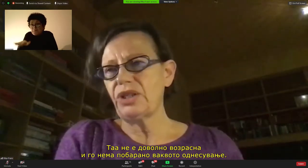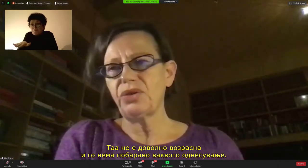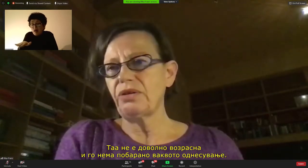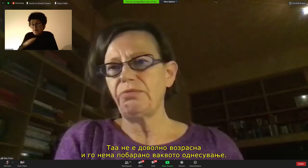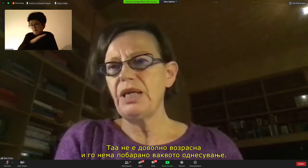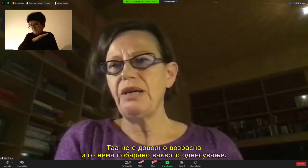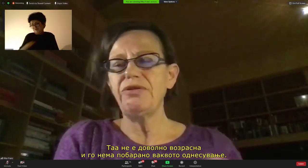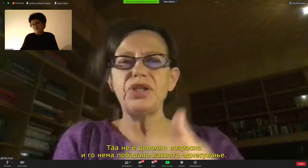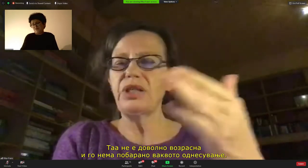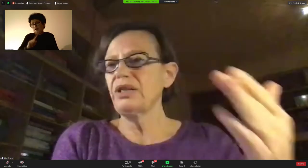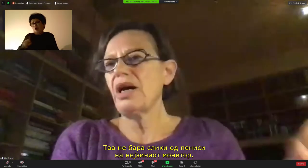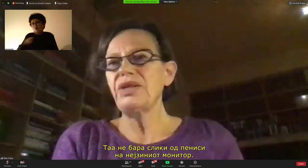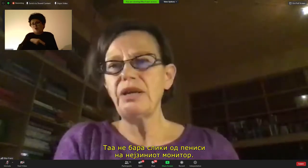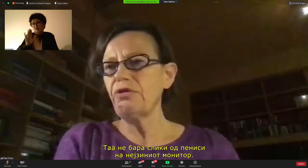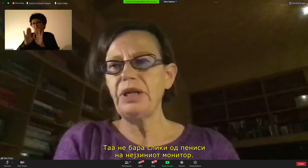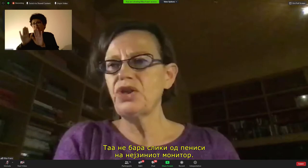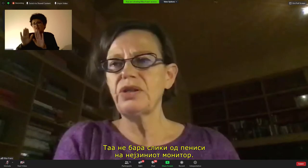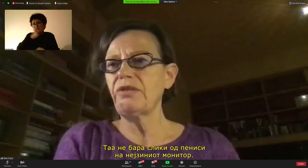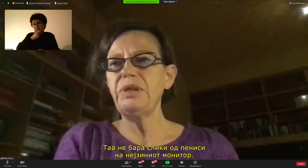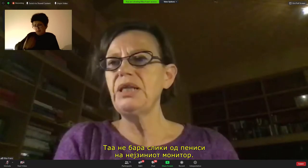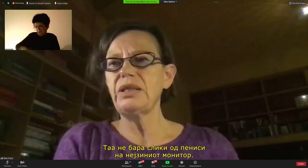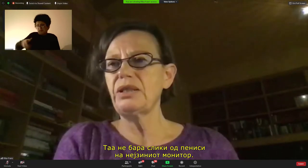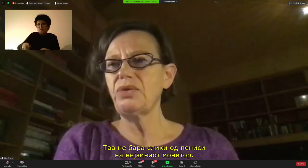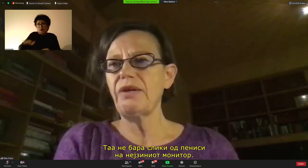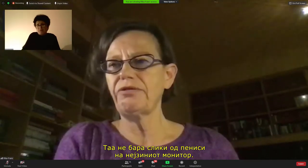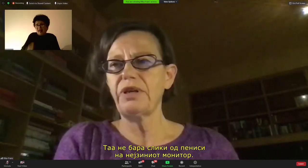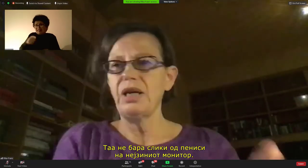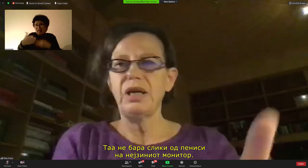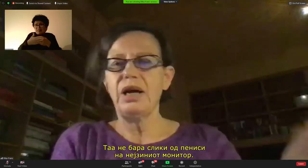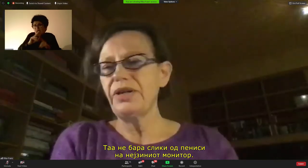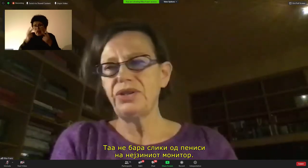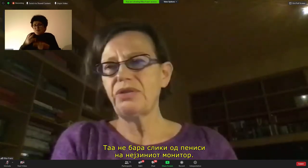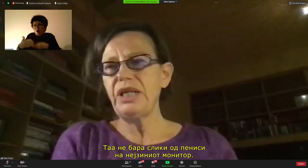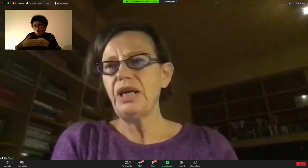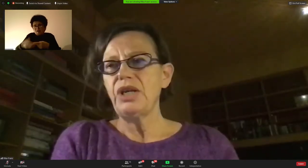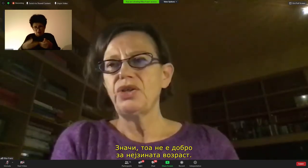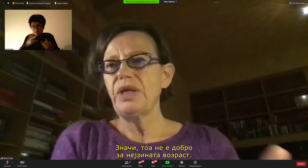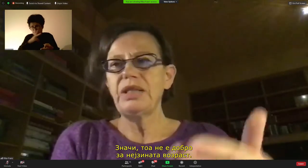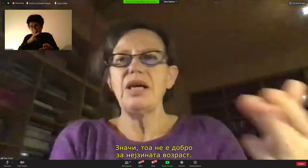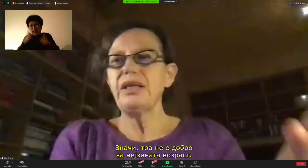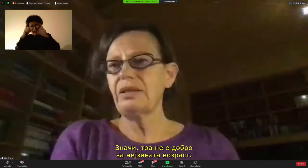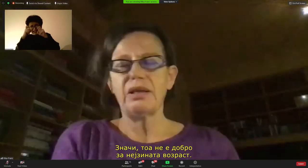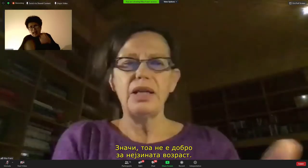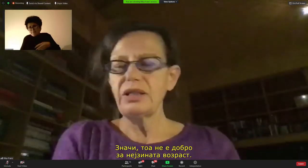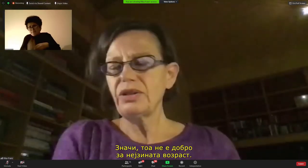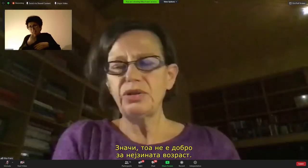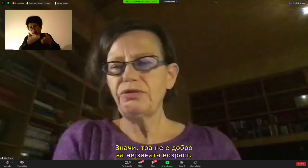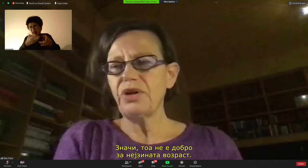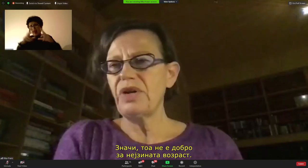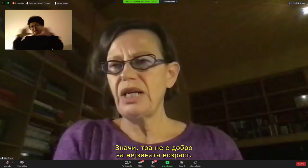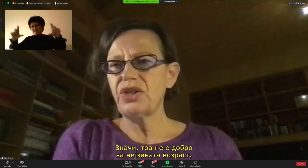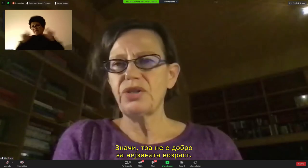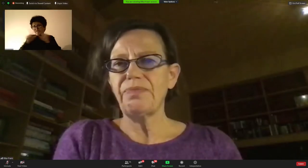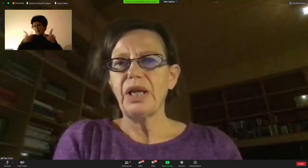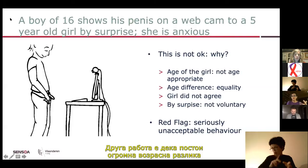for this sort of behavior. She's not asking for pictures of penises to have on her screen. So it's not good for